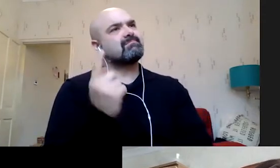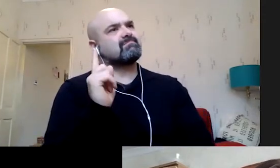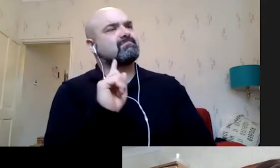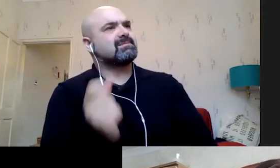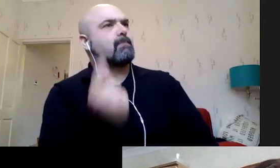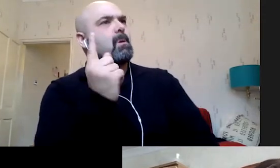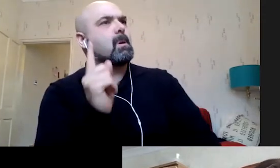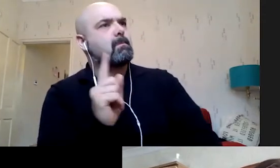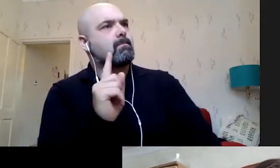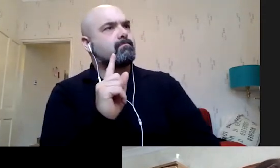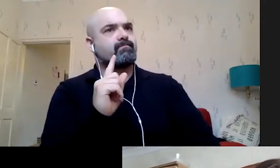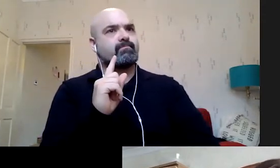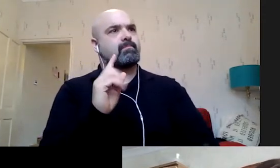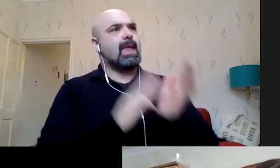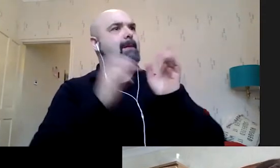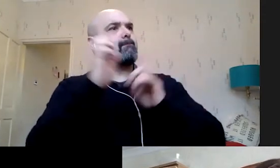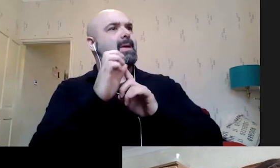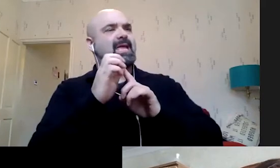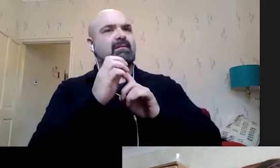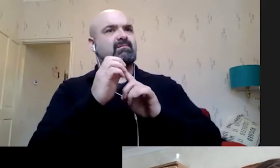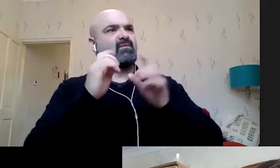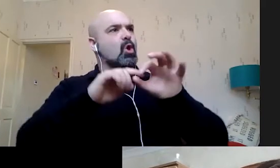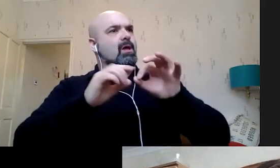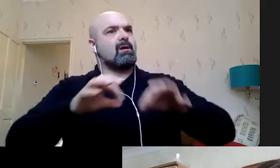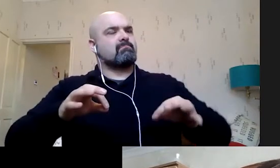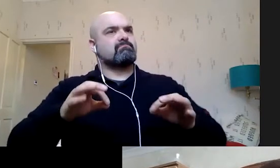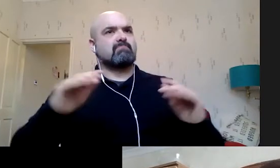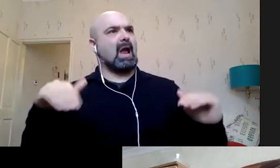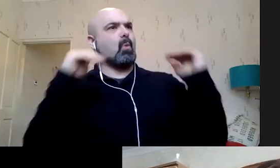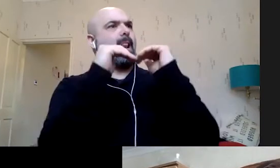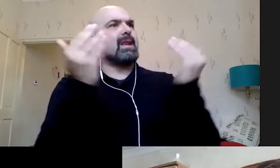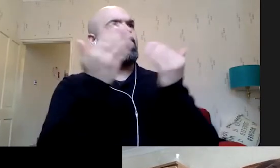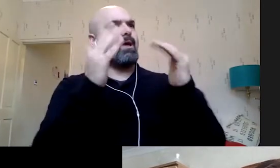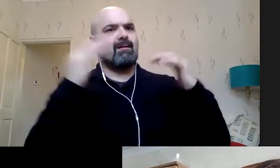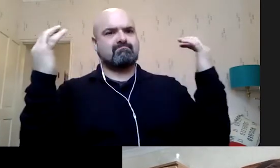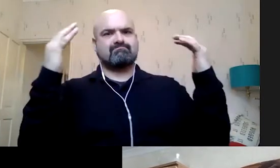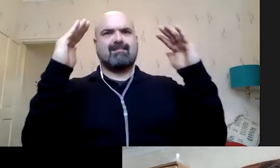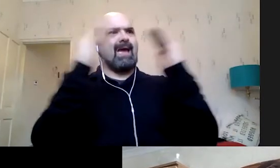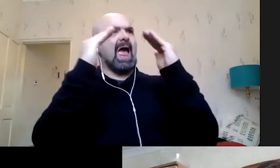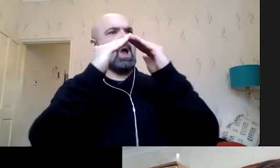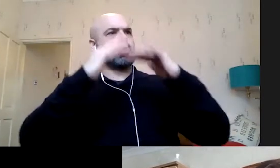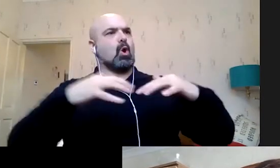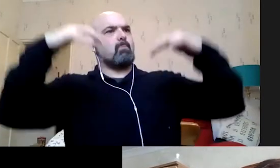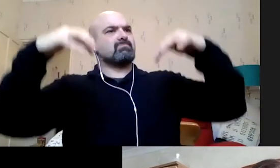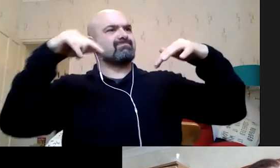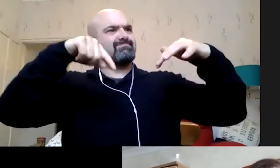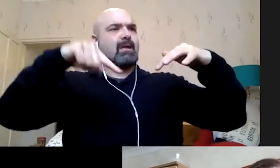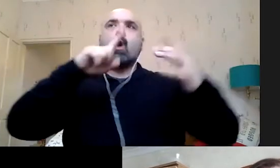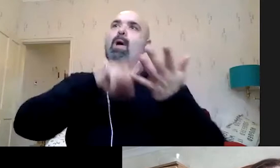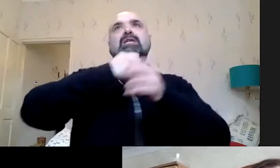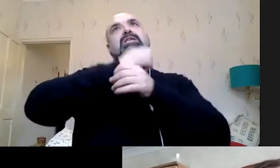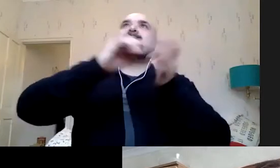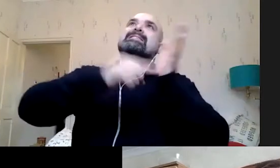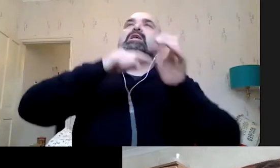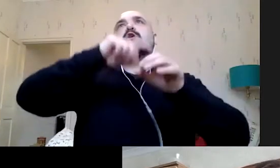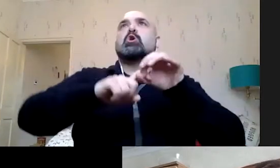had Minister for Equalities in the House of Commons effectively saying that LGBTQ issues are not as